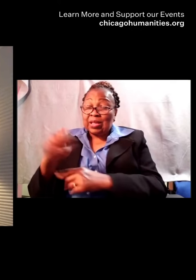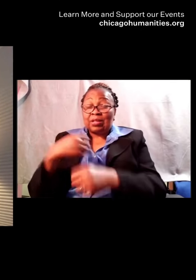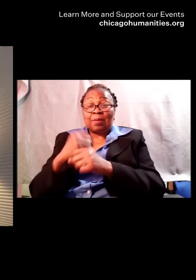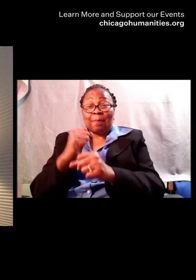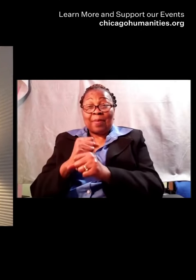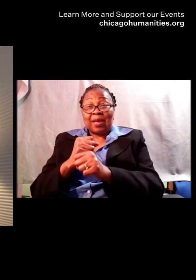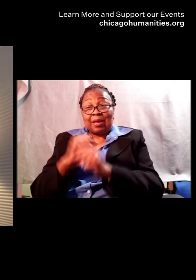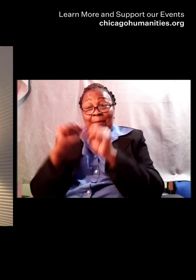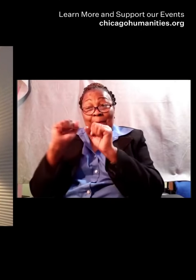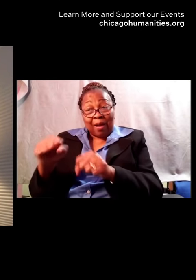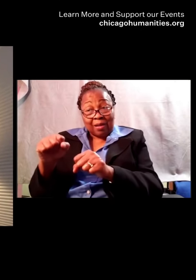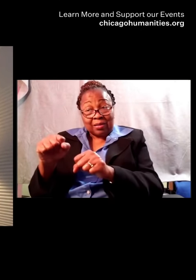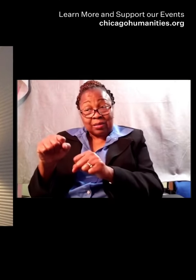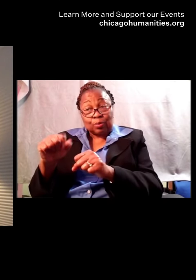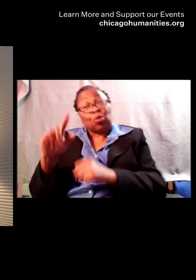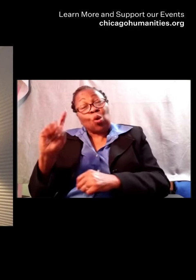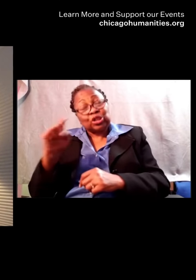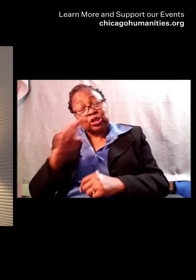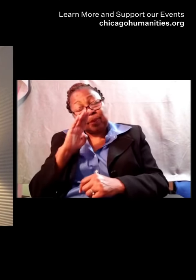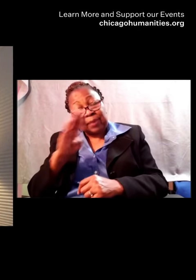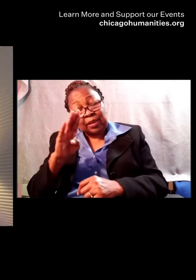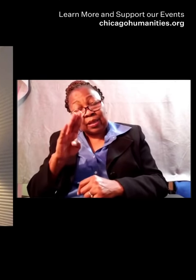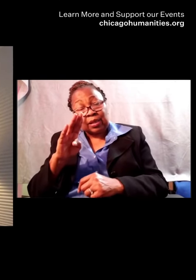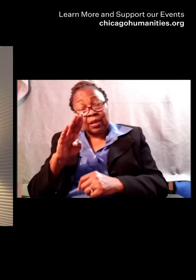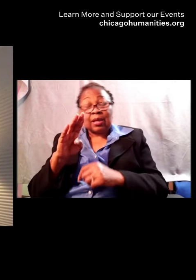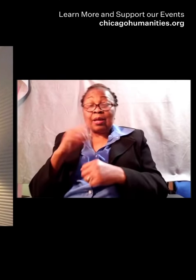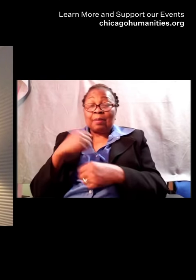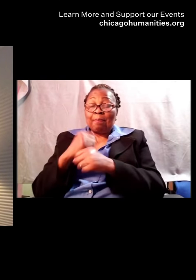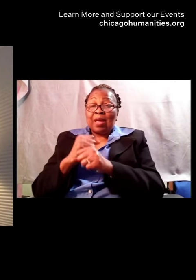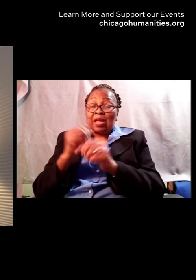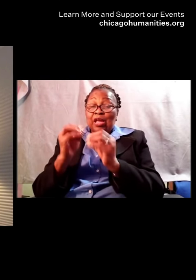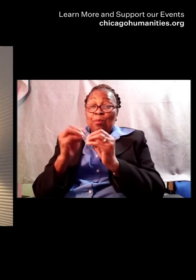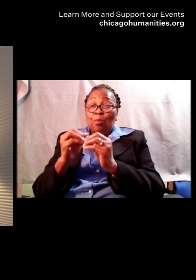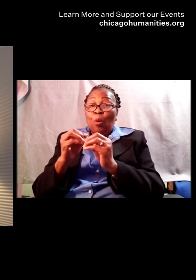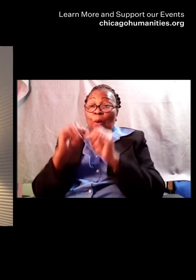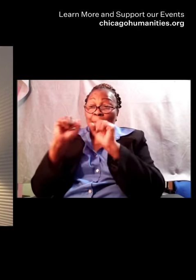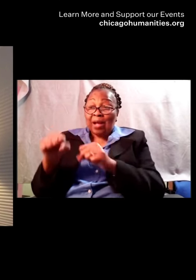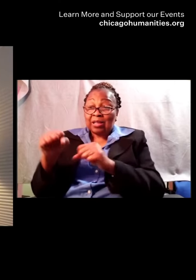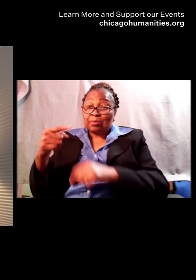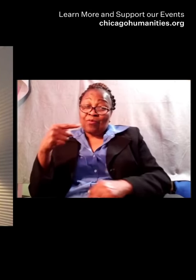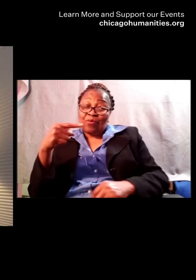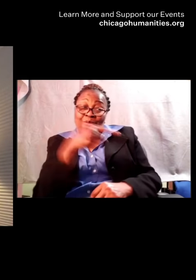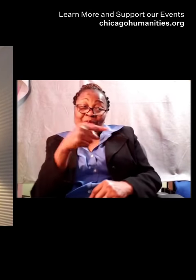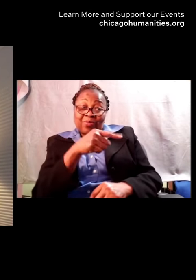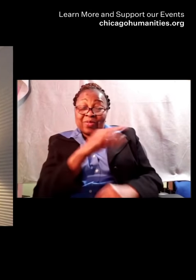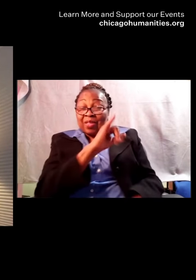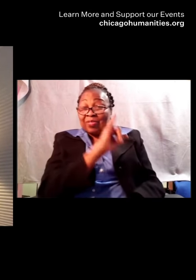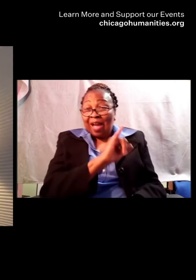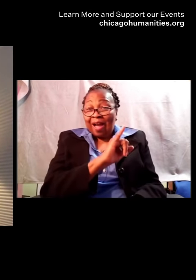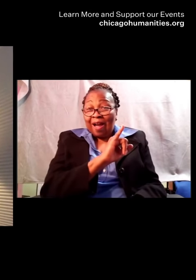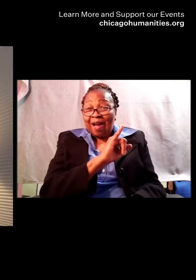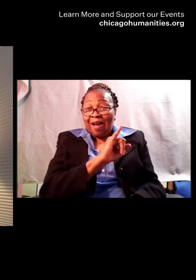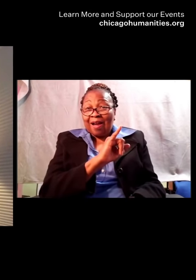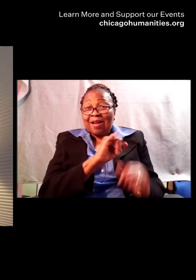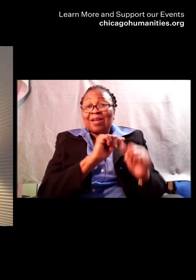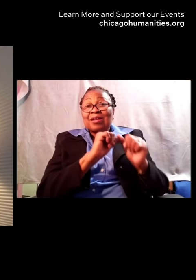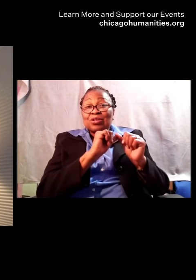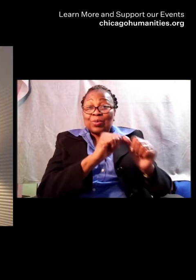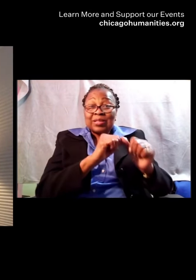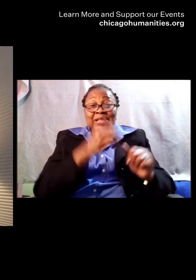should be, to make it more possible for the I, for the individual, to exist in a better